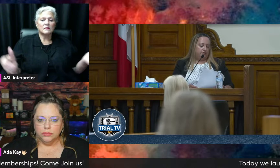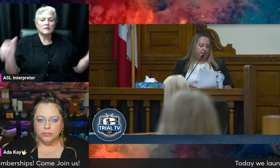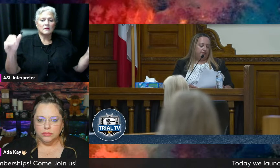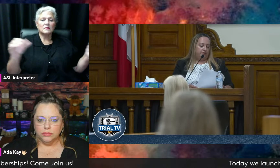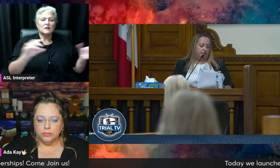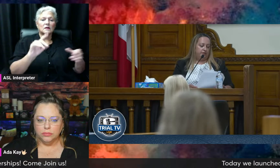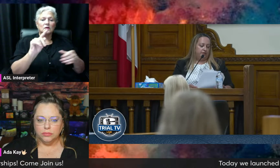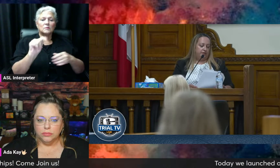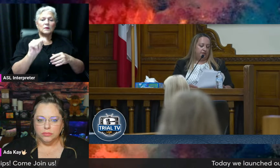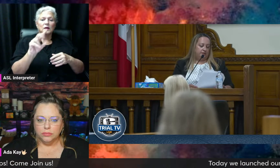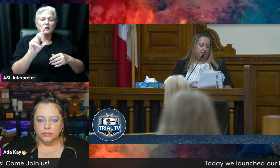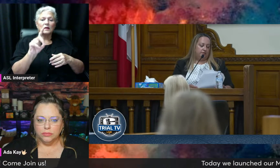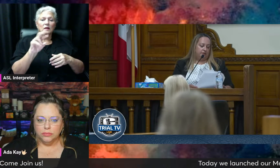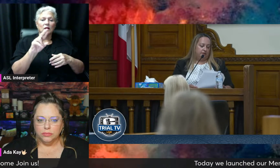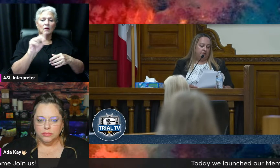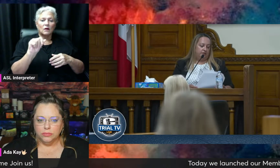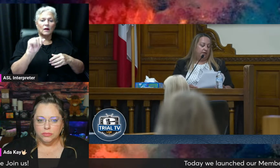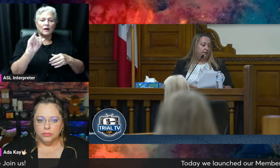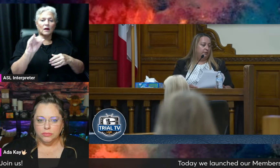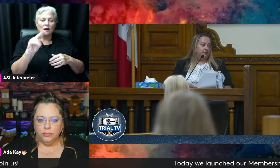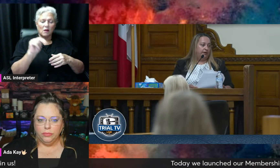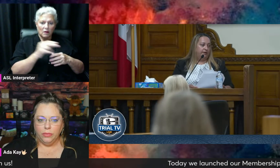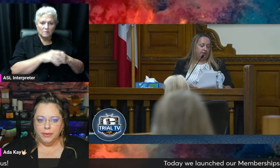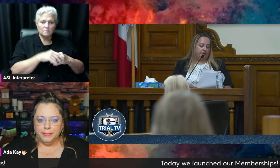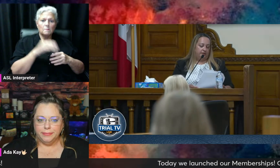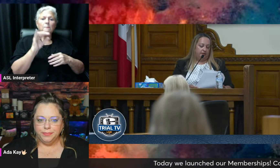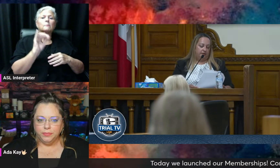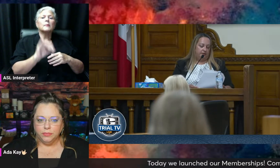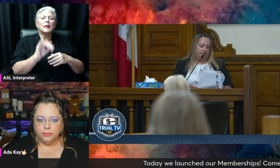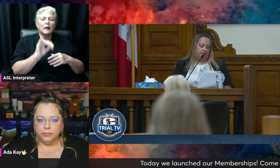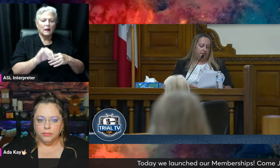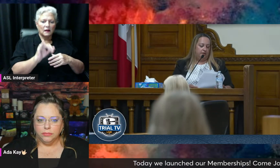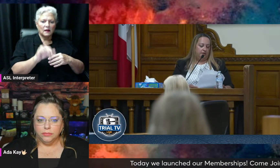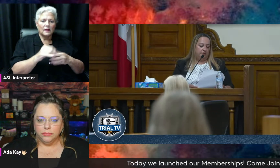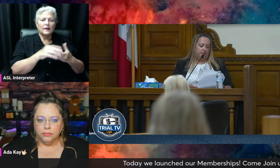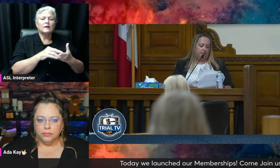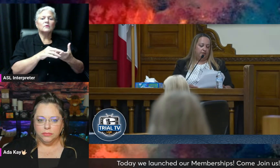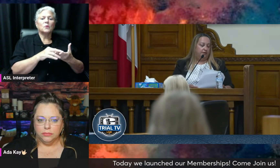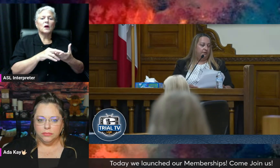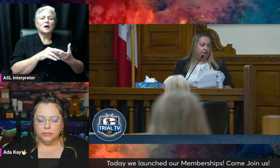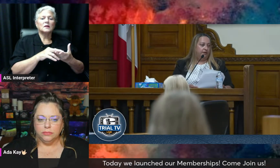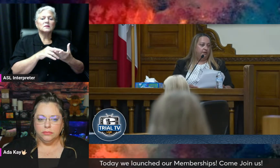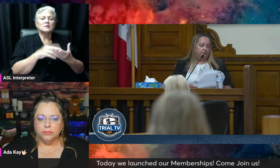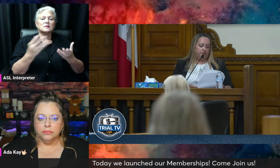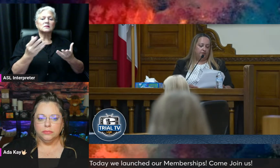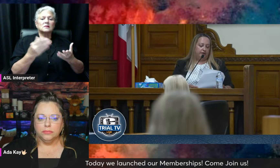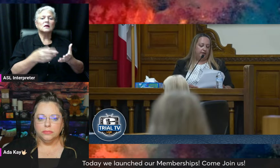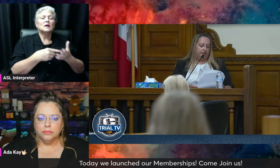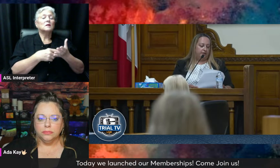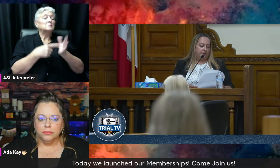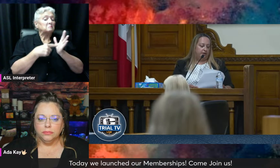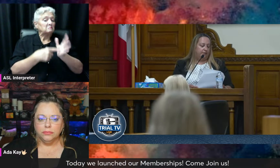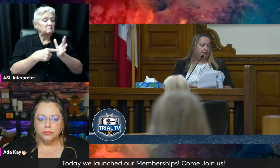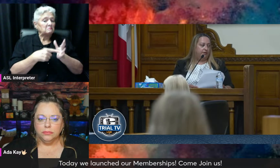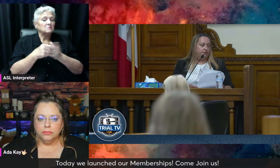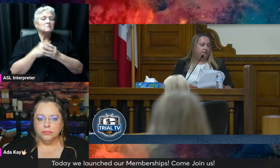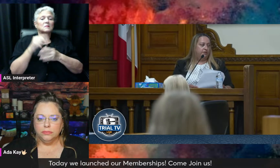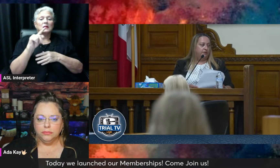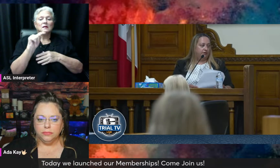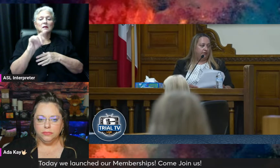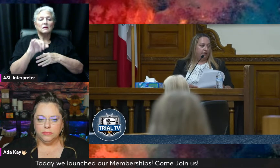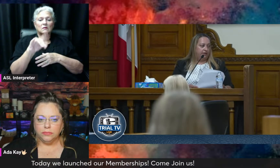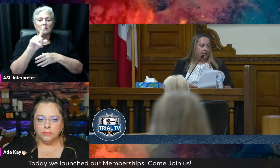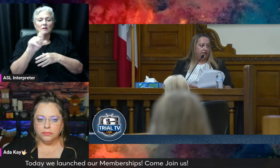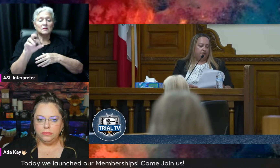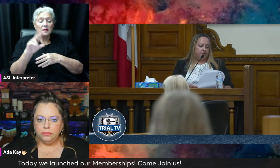major contributor was consistent with the known DNA profile of Tyler Dazey. The probability of finding this profile in a population